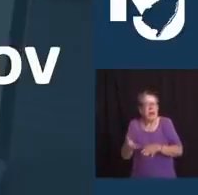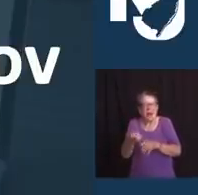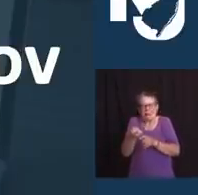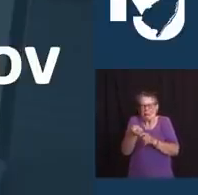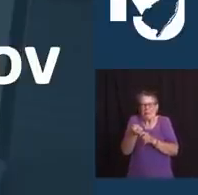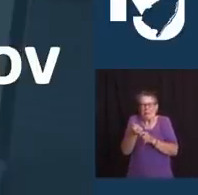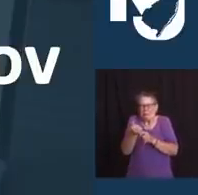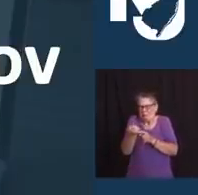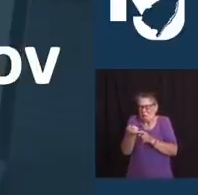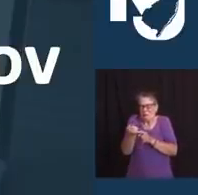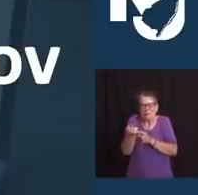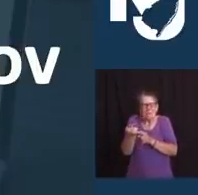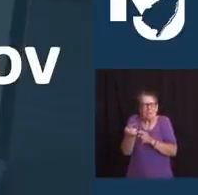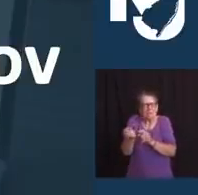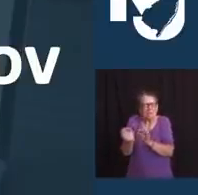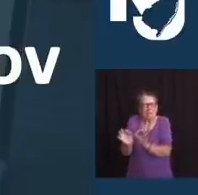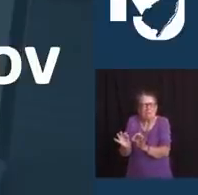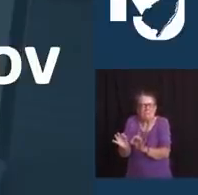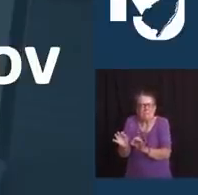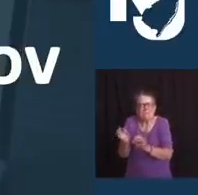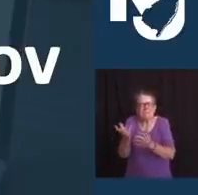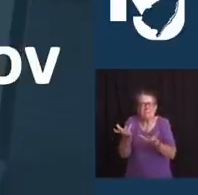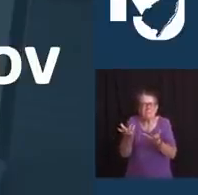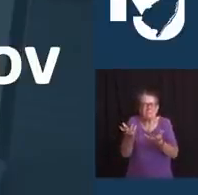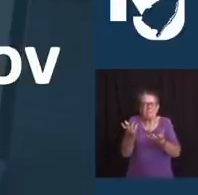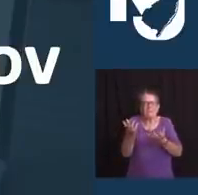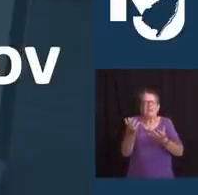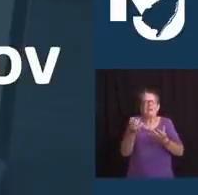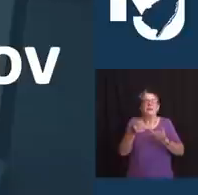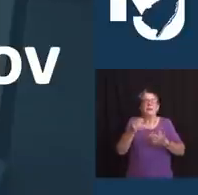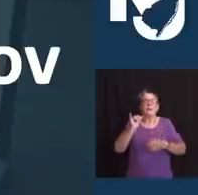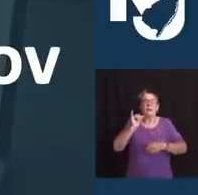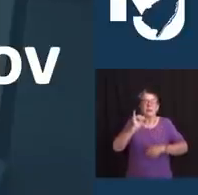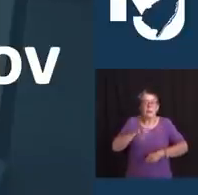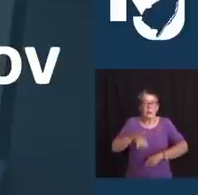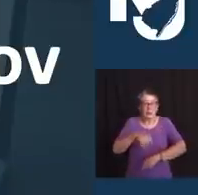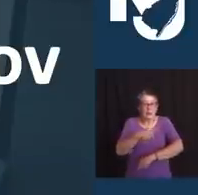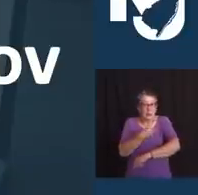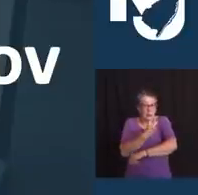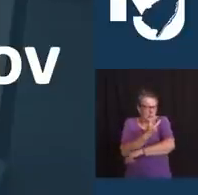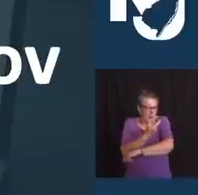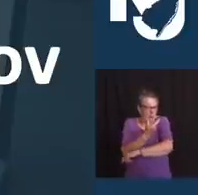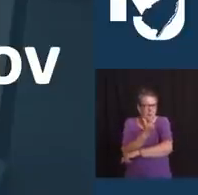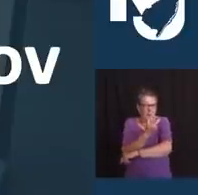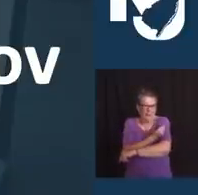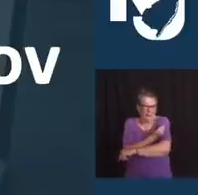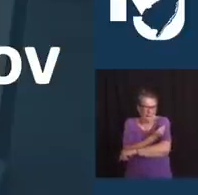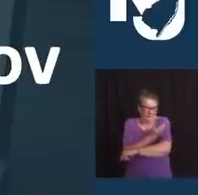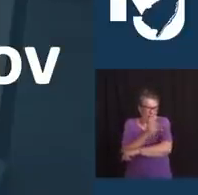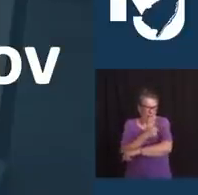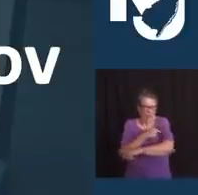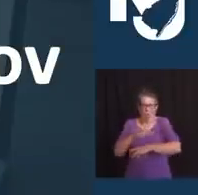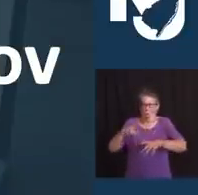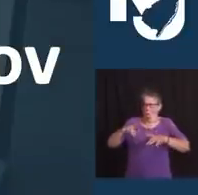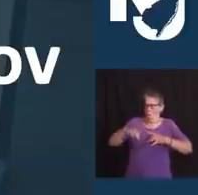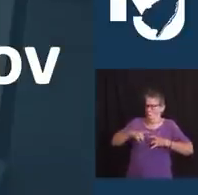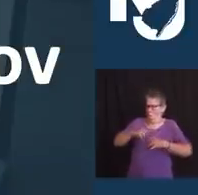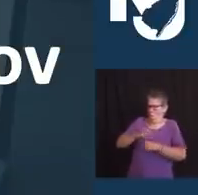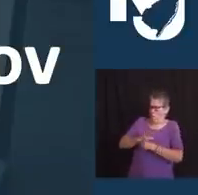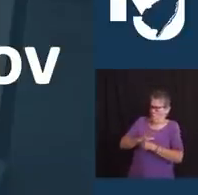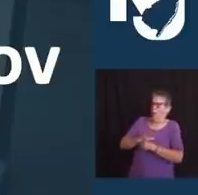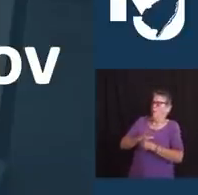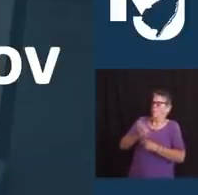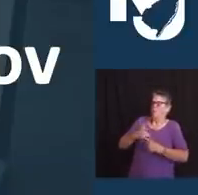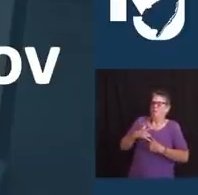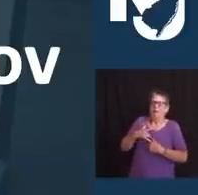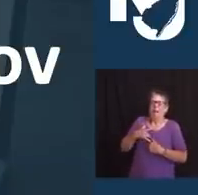turn COVID into an illness on par with the flu. The numbers from Ed's team at the Communicable